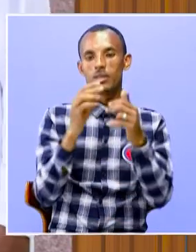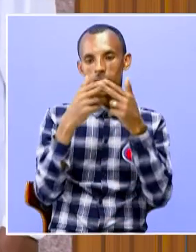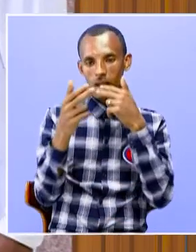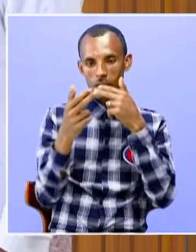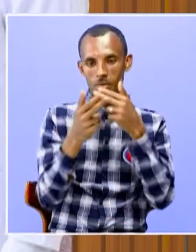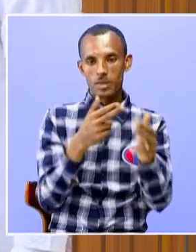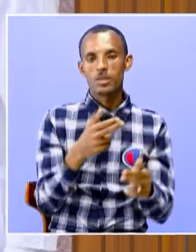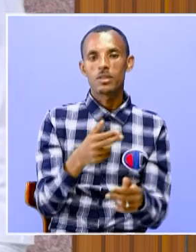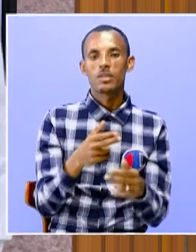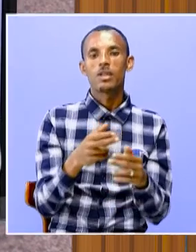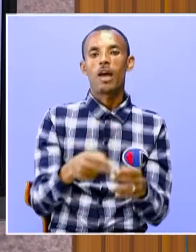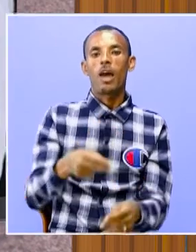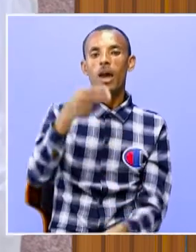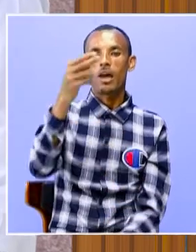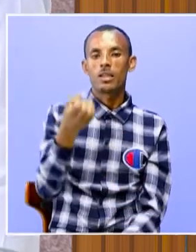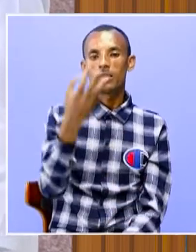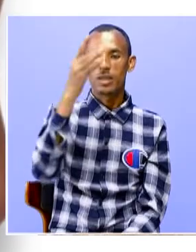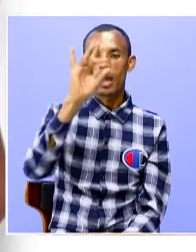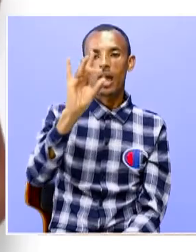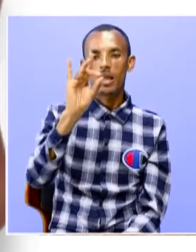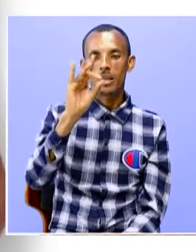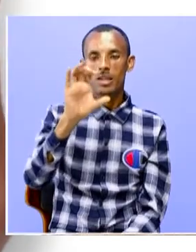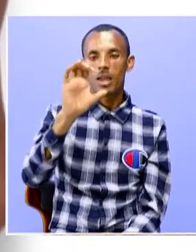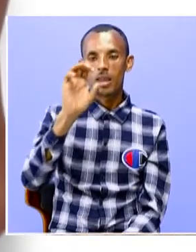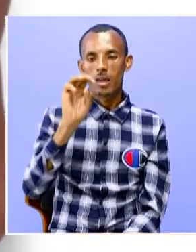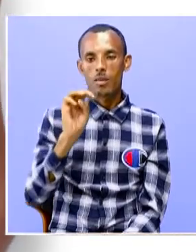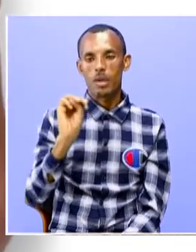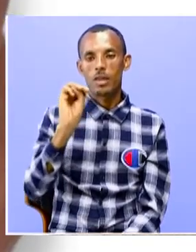times the height is 8 centimeter.